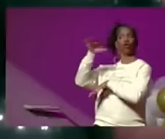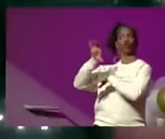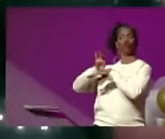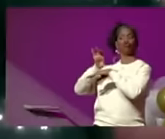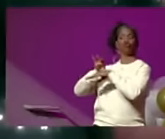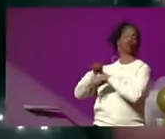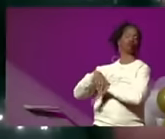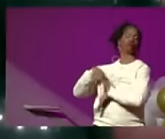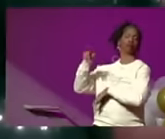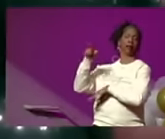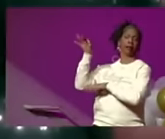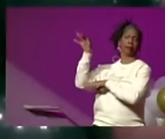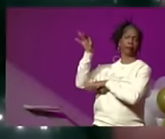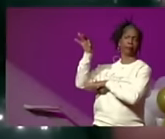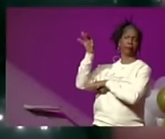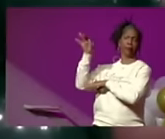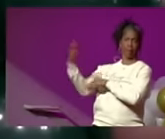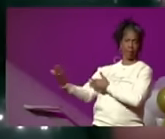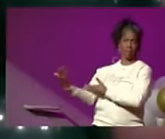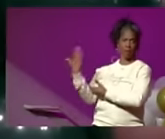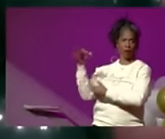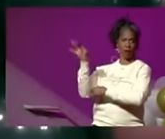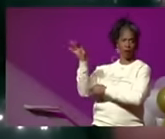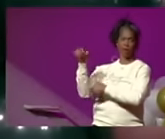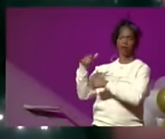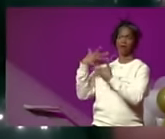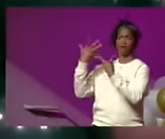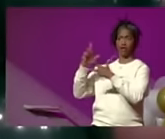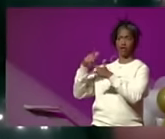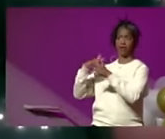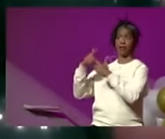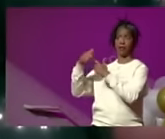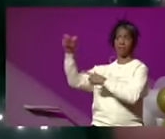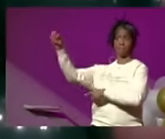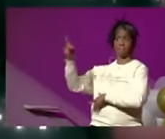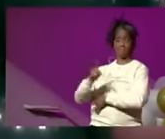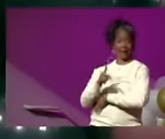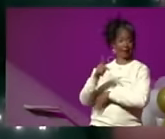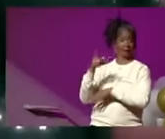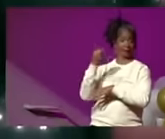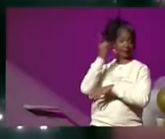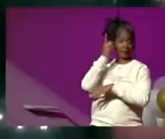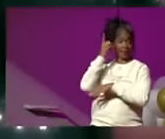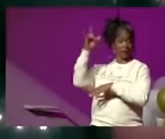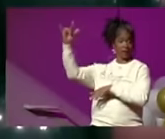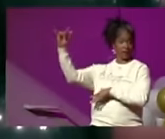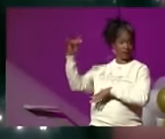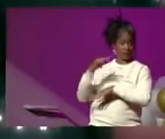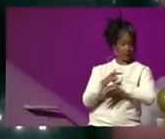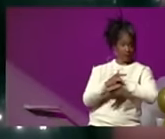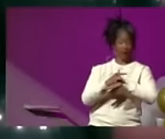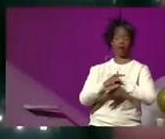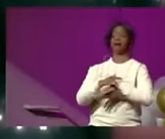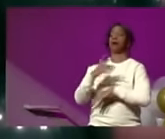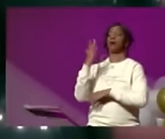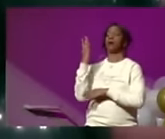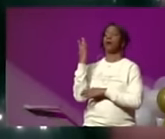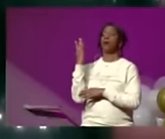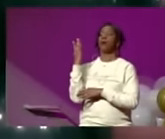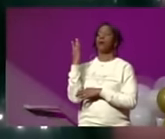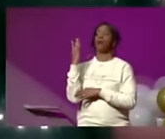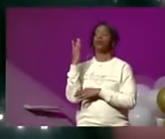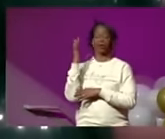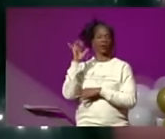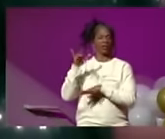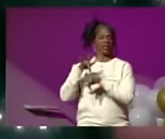I'm flying back from Philly to Dallas right after church that Sunday because the Cowboys were playing that night,